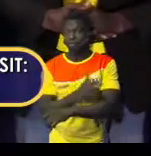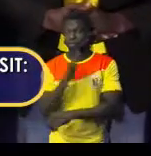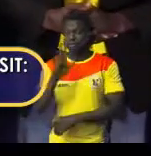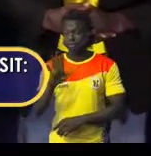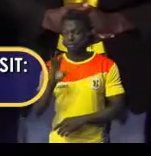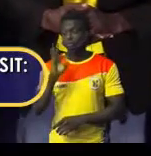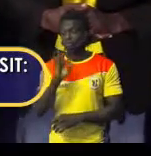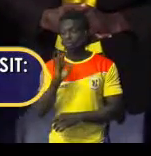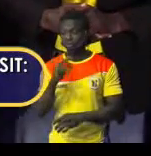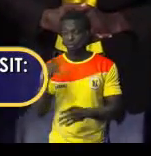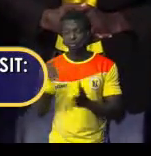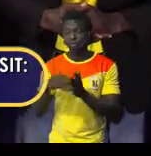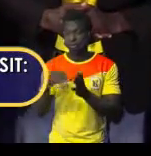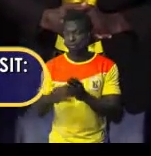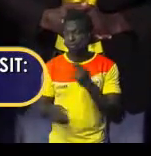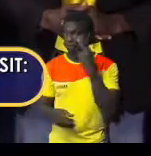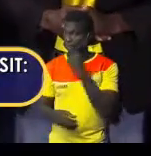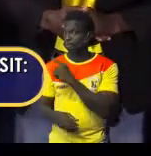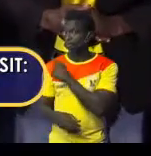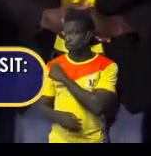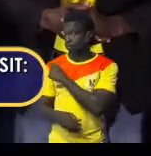bit.ly/LASUBEB lesson 59. Link again is